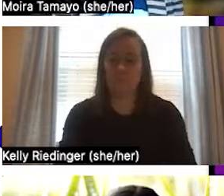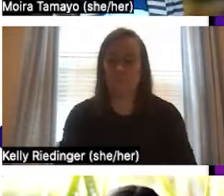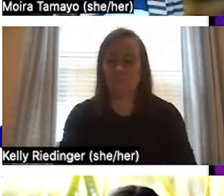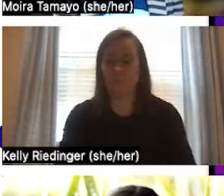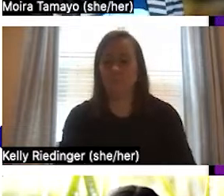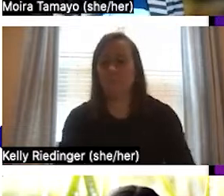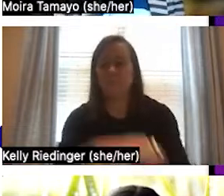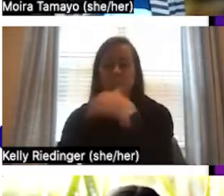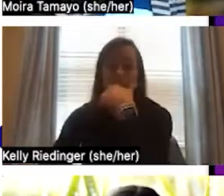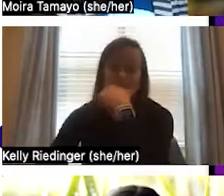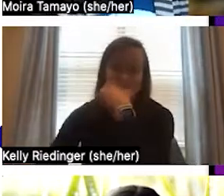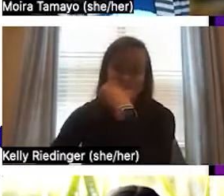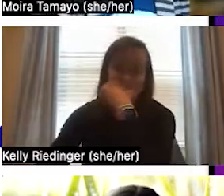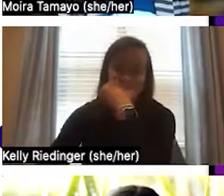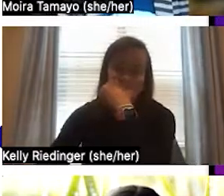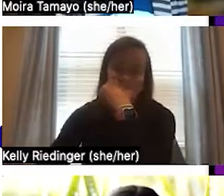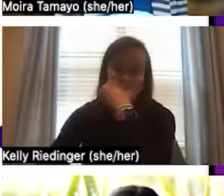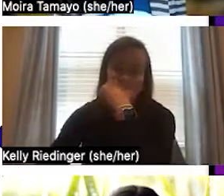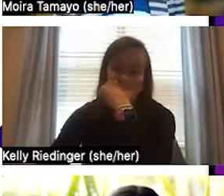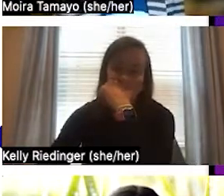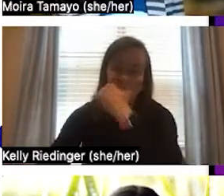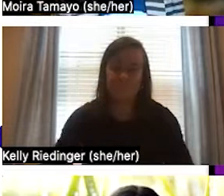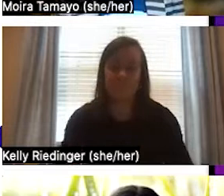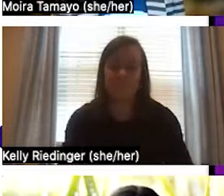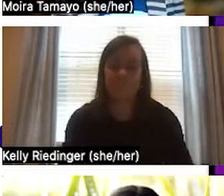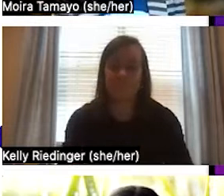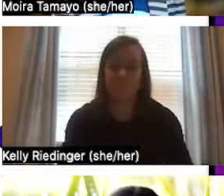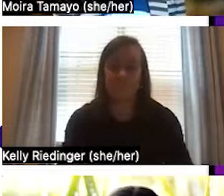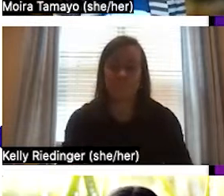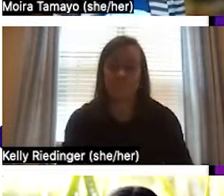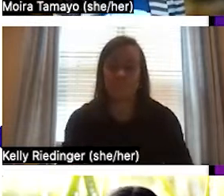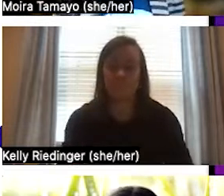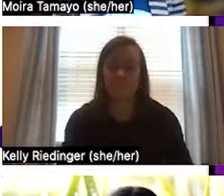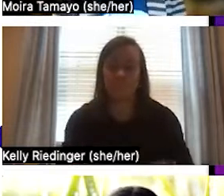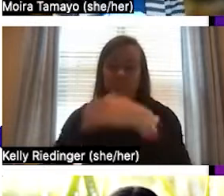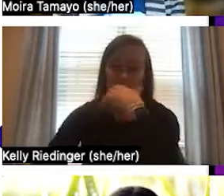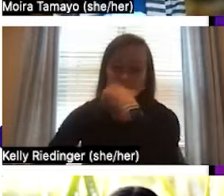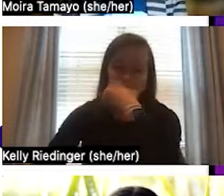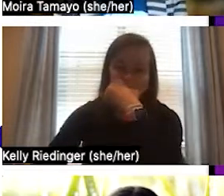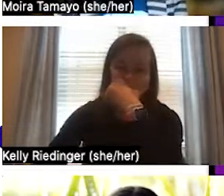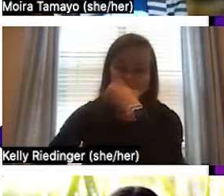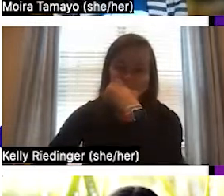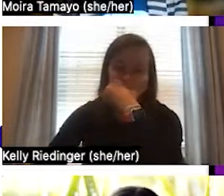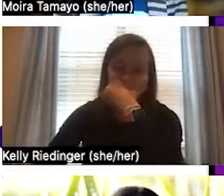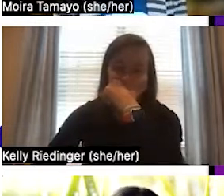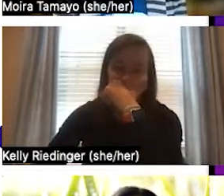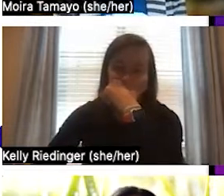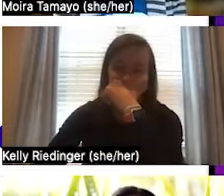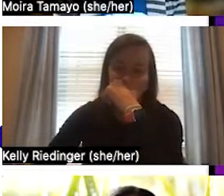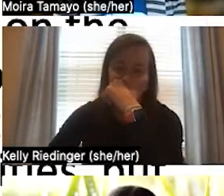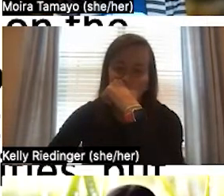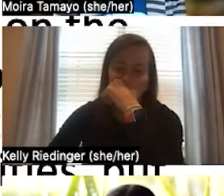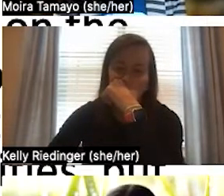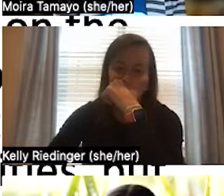cultural organizations with information and resources to improve accessibility for people of all